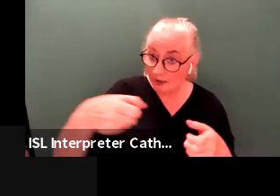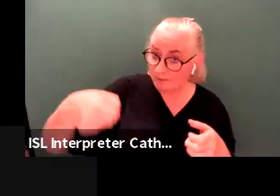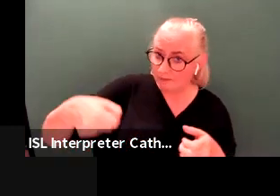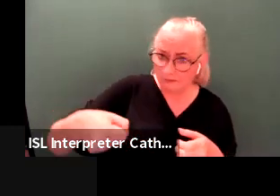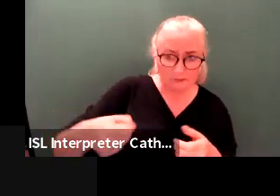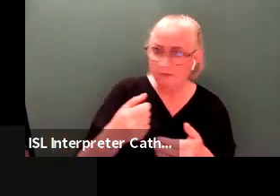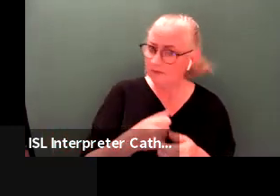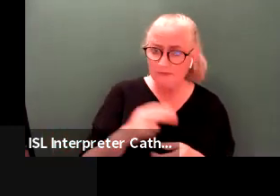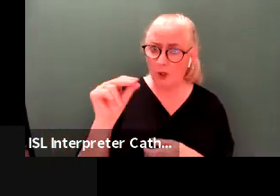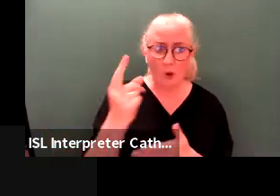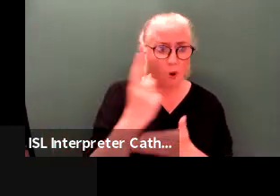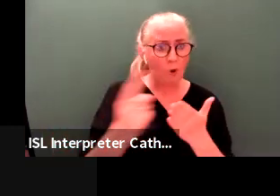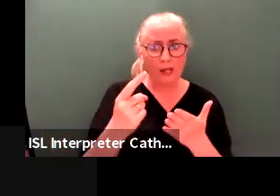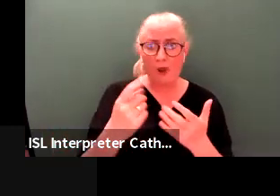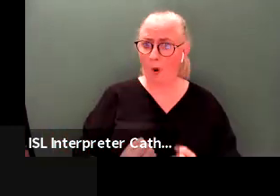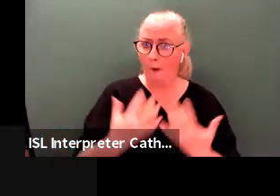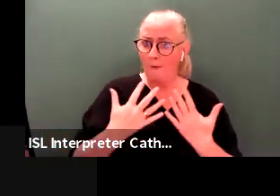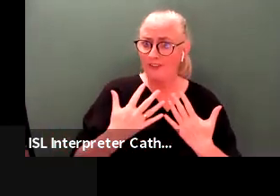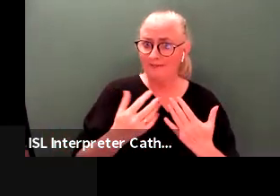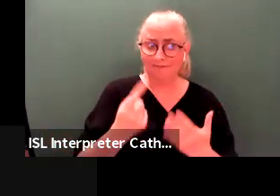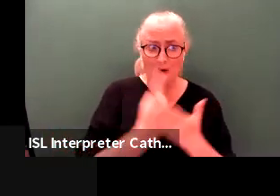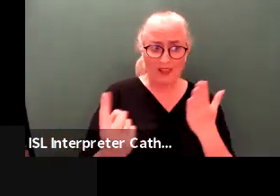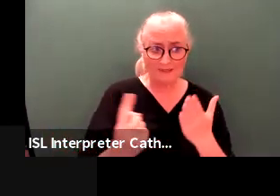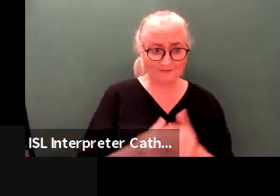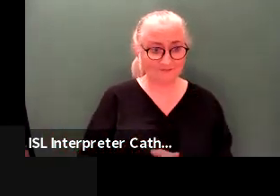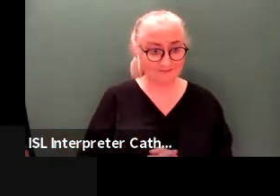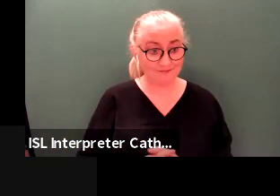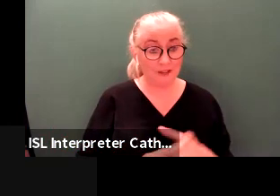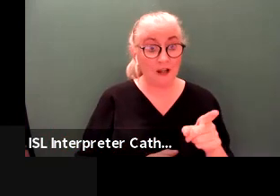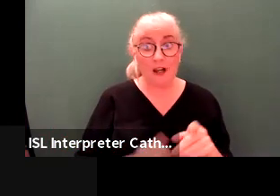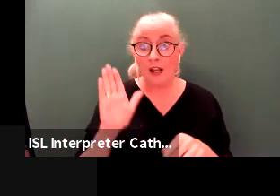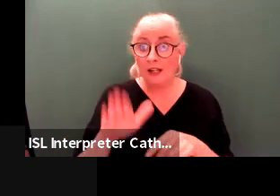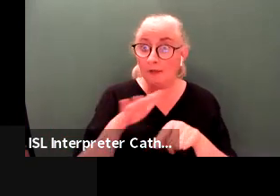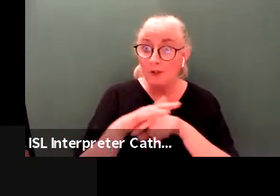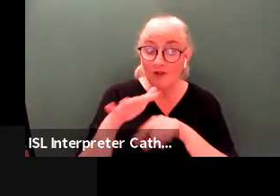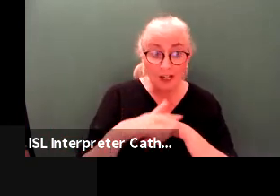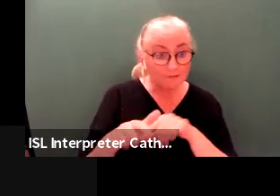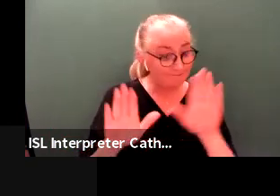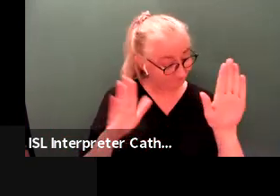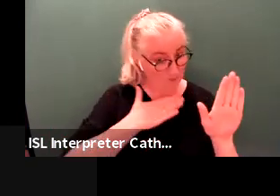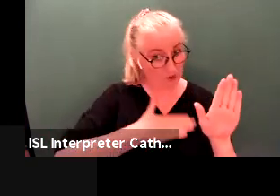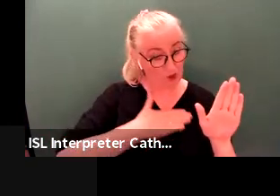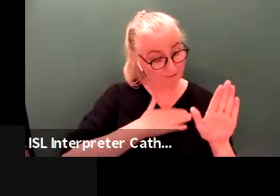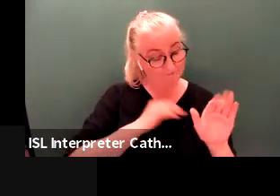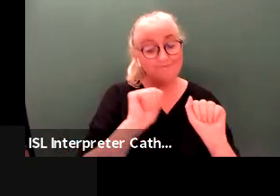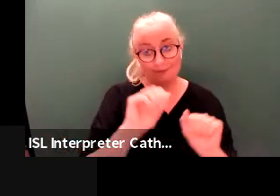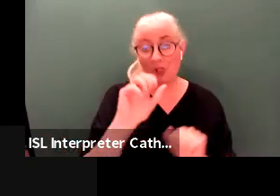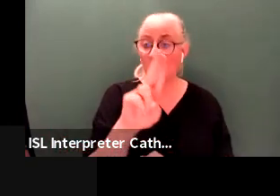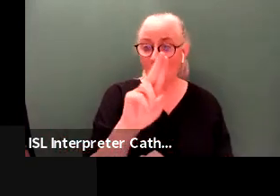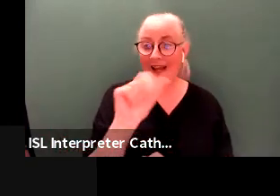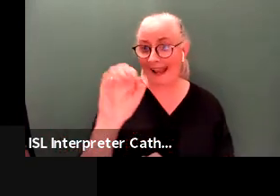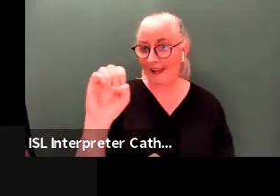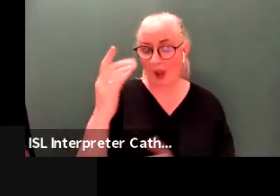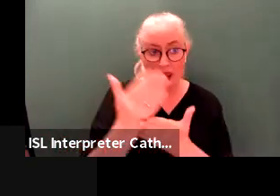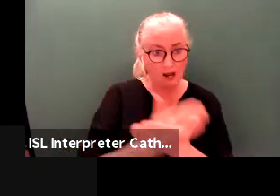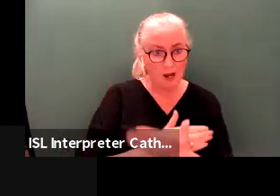No, just my hormones. You've got to be kidding me. I'm sorry, it is just a UAE law. But they're